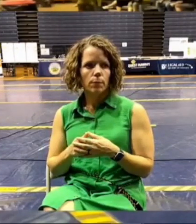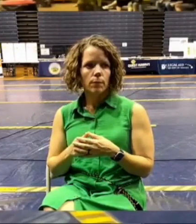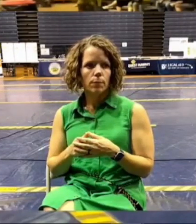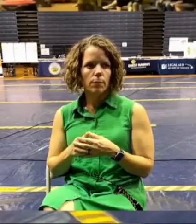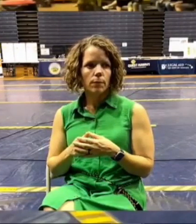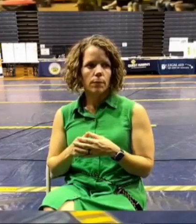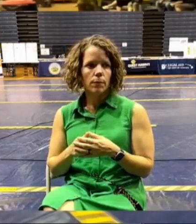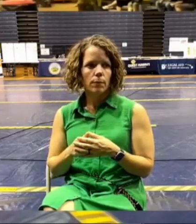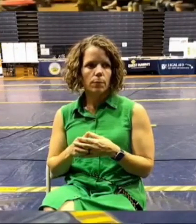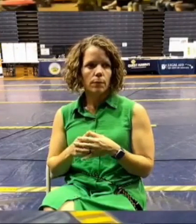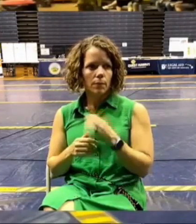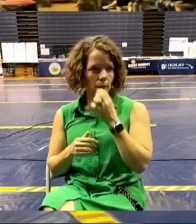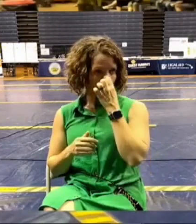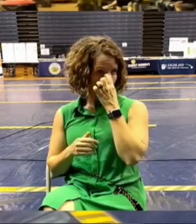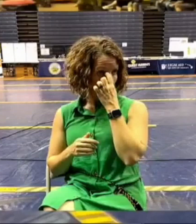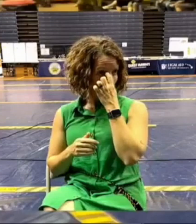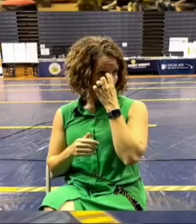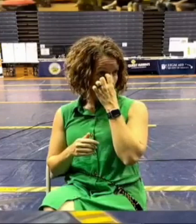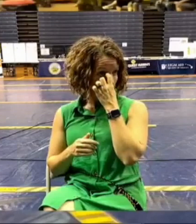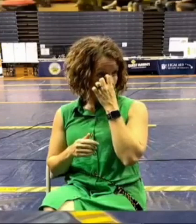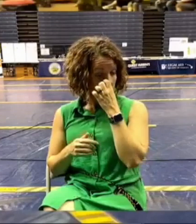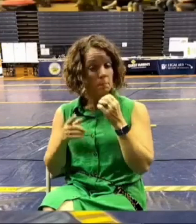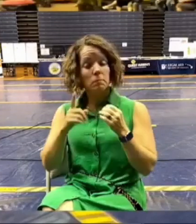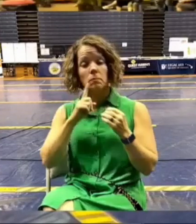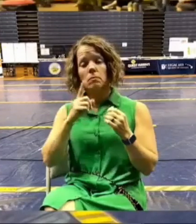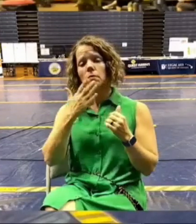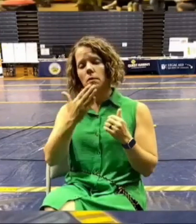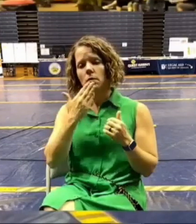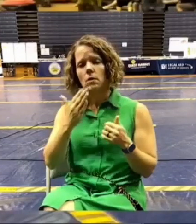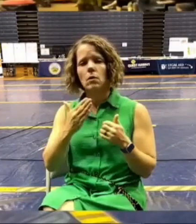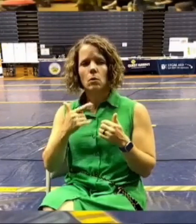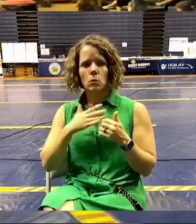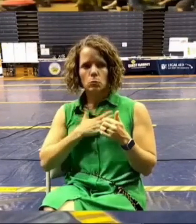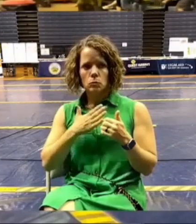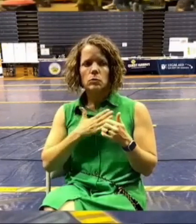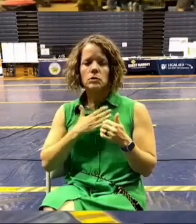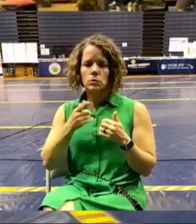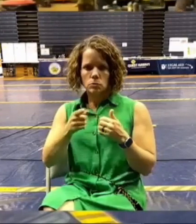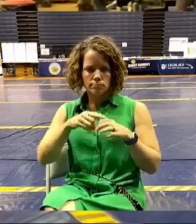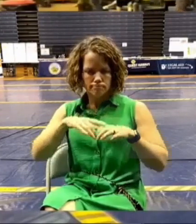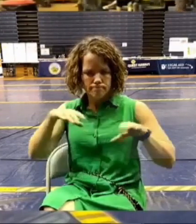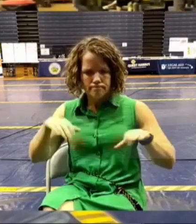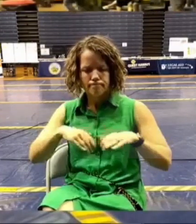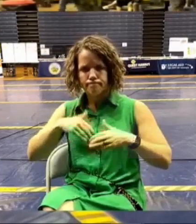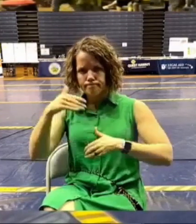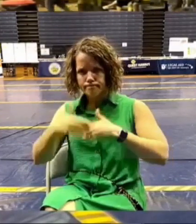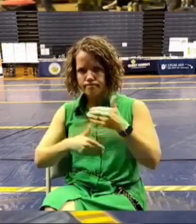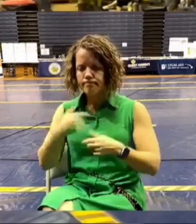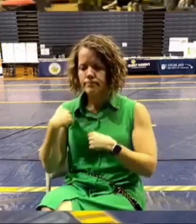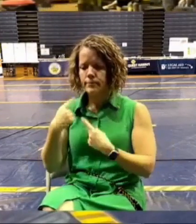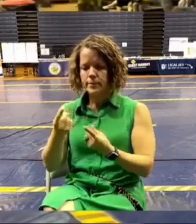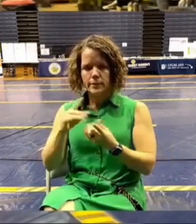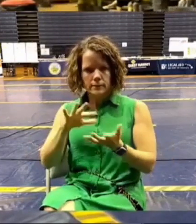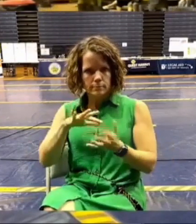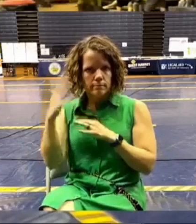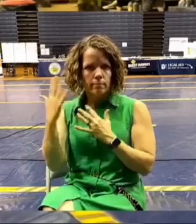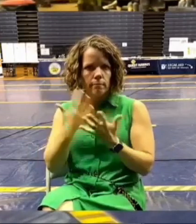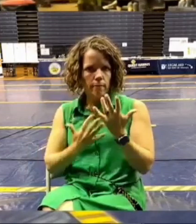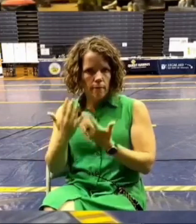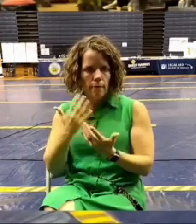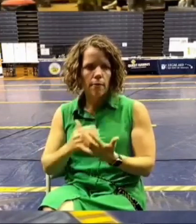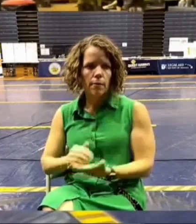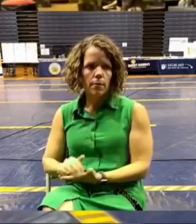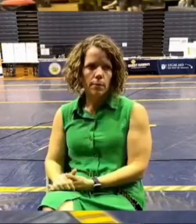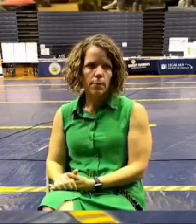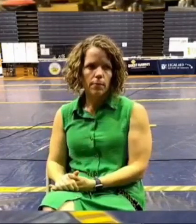I really appreciate all the progress that has been made in the last 5 months since the disaster, and all of us